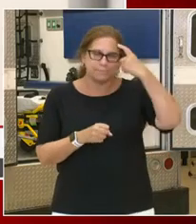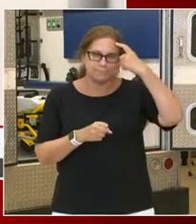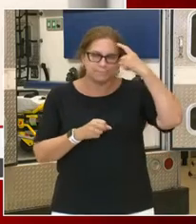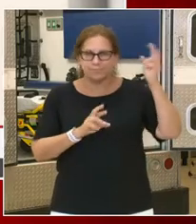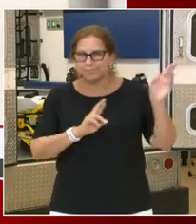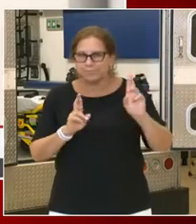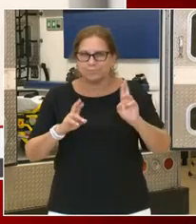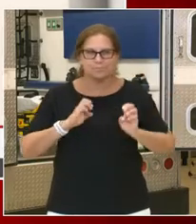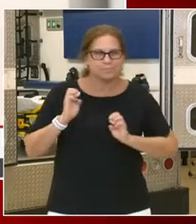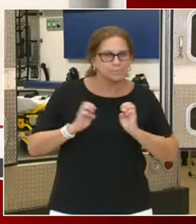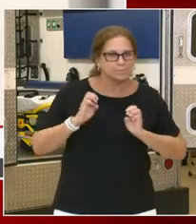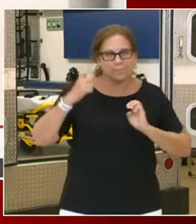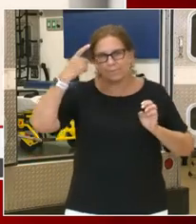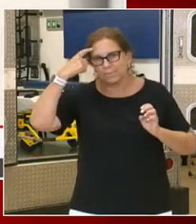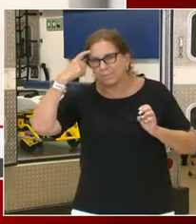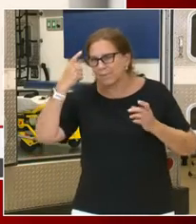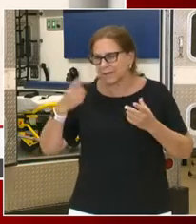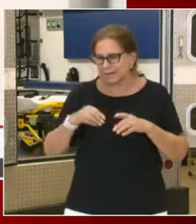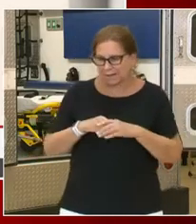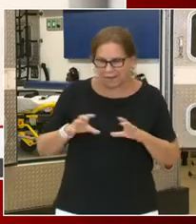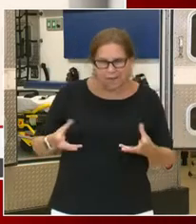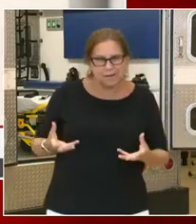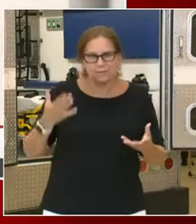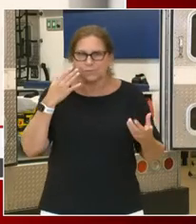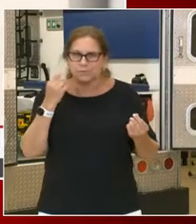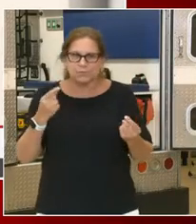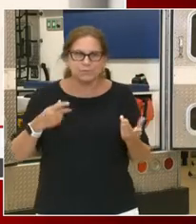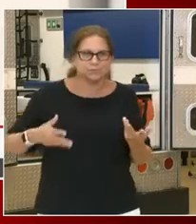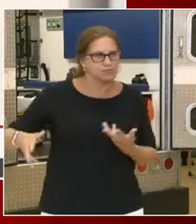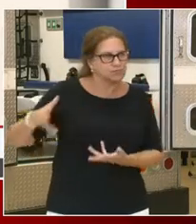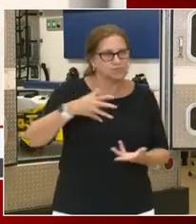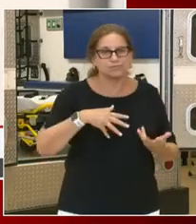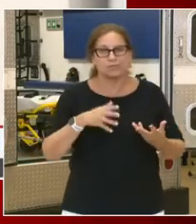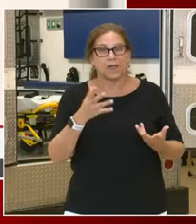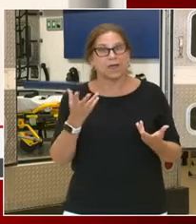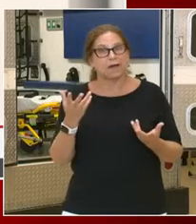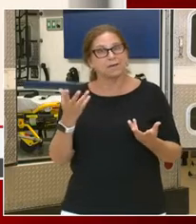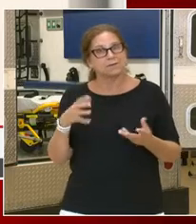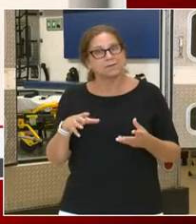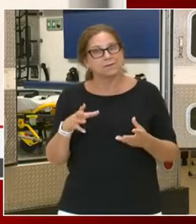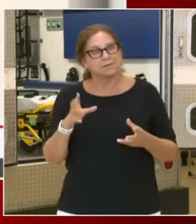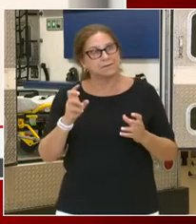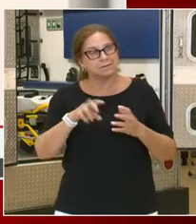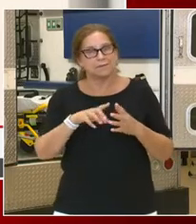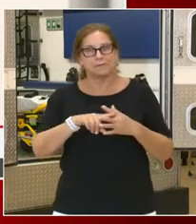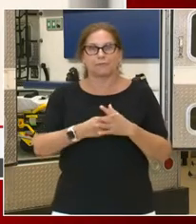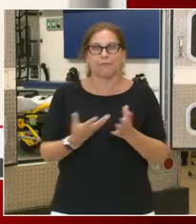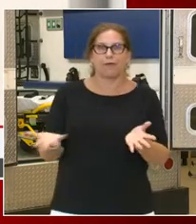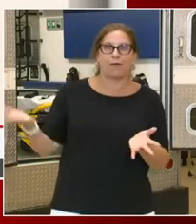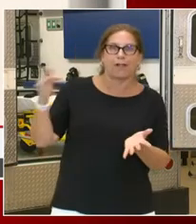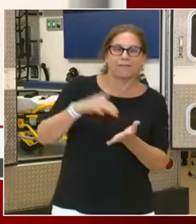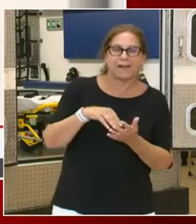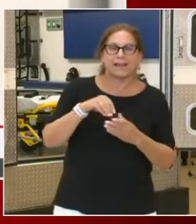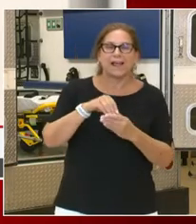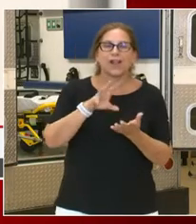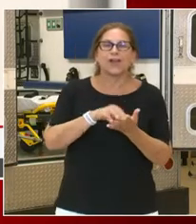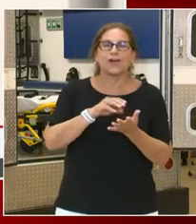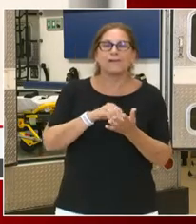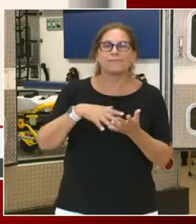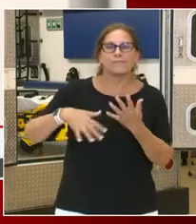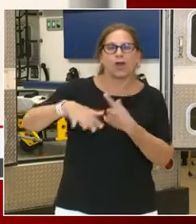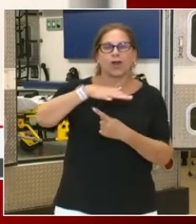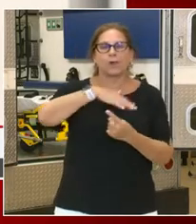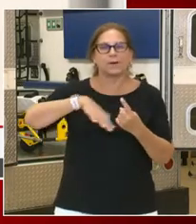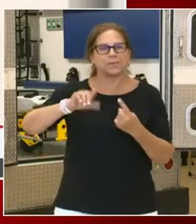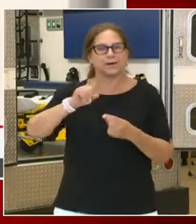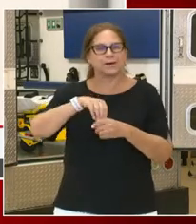the school, learn how to be in an environment, again, because it will take practice for some of our children, but there's a lot of excitement. I've had an opportunity